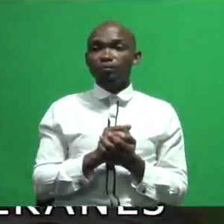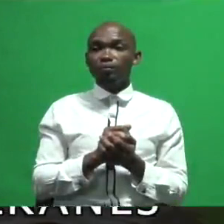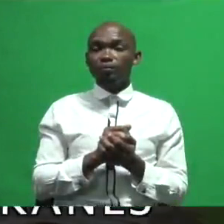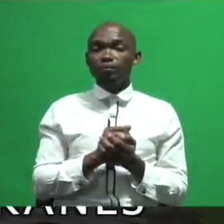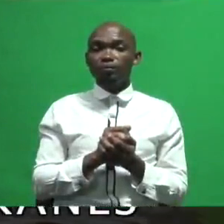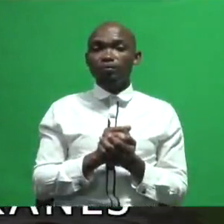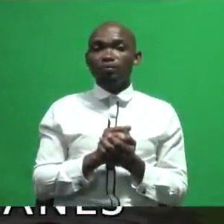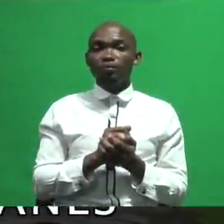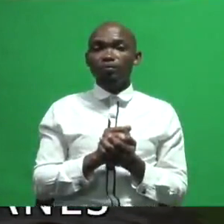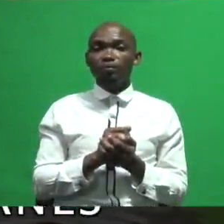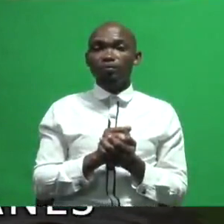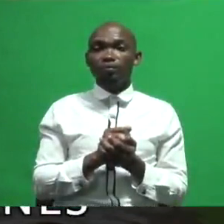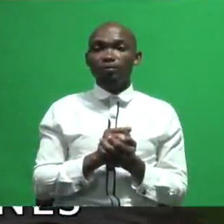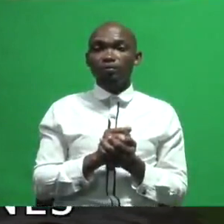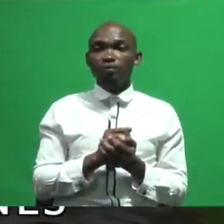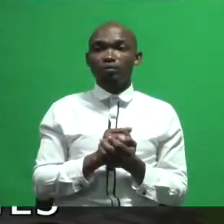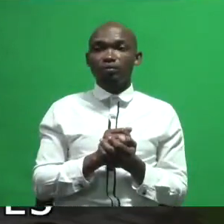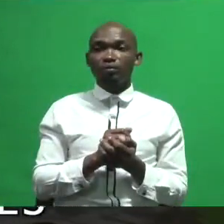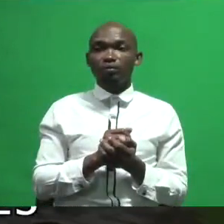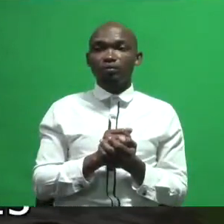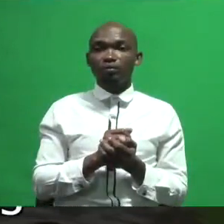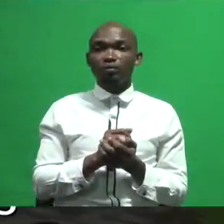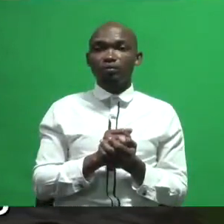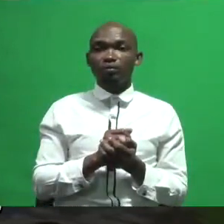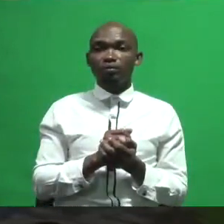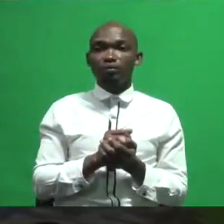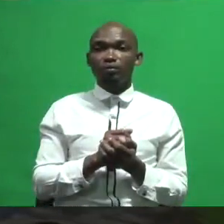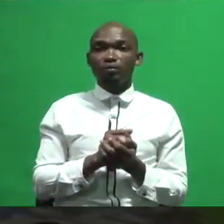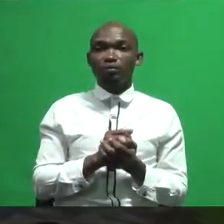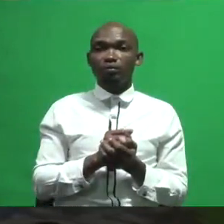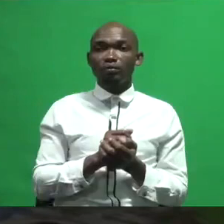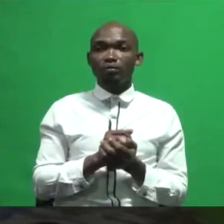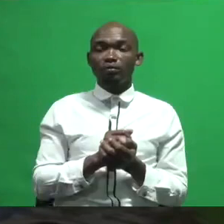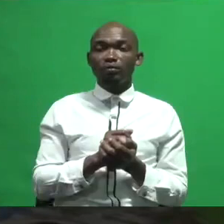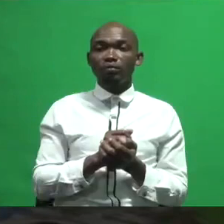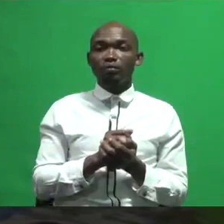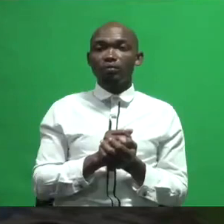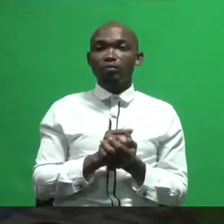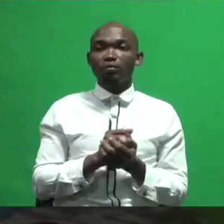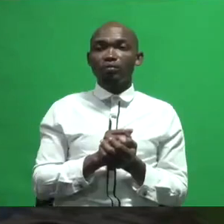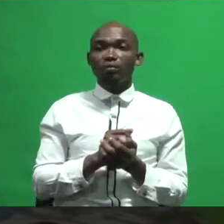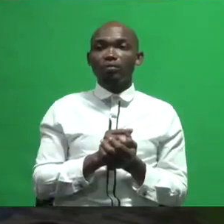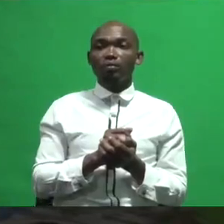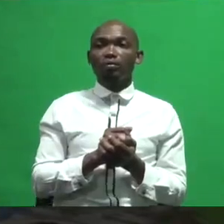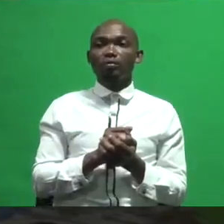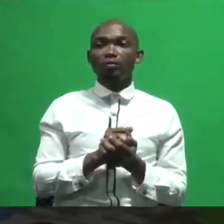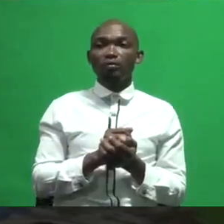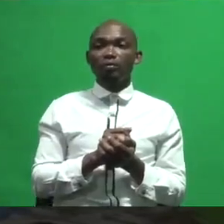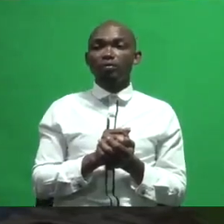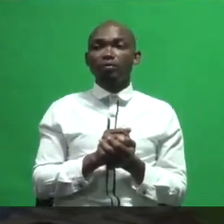Does it have isomers? Does it have isomers? The next, the